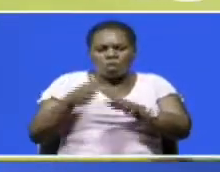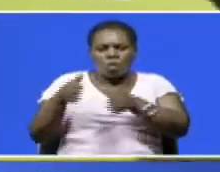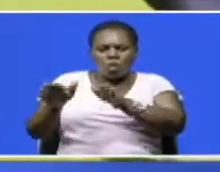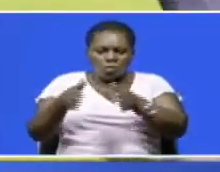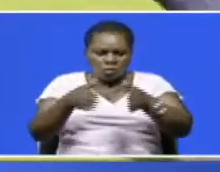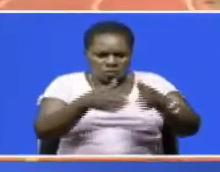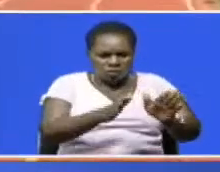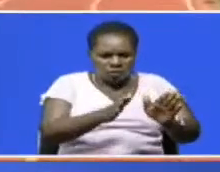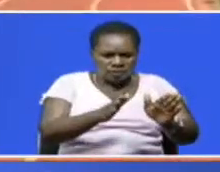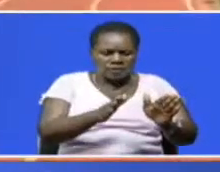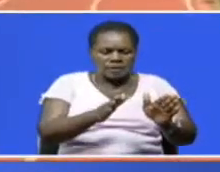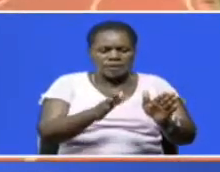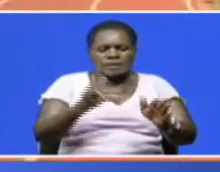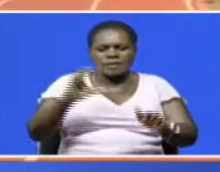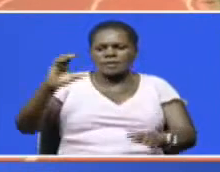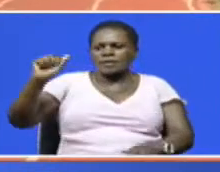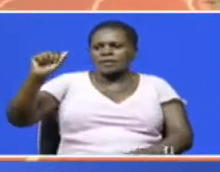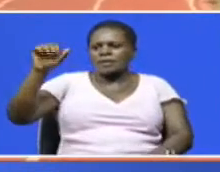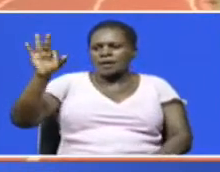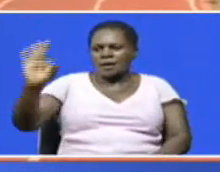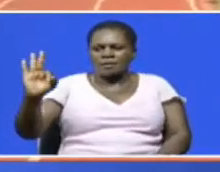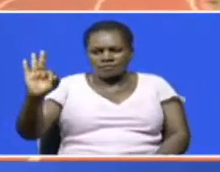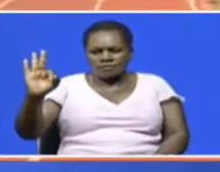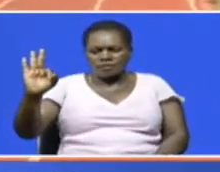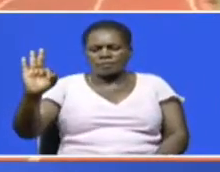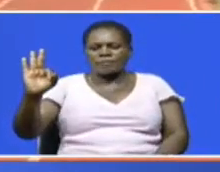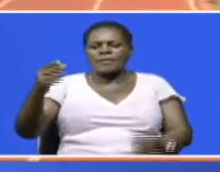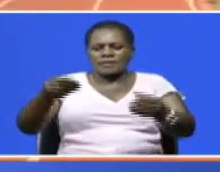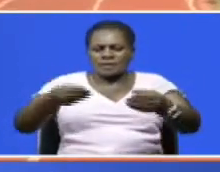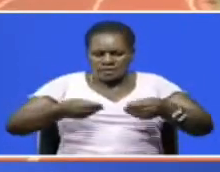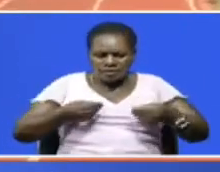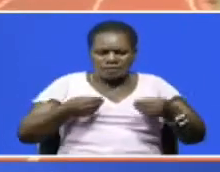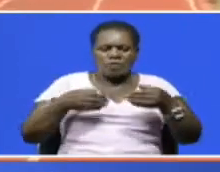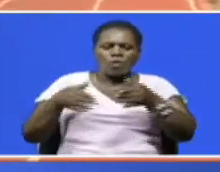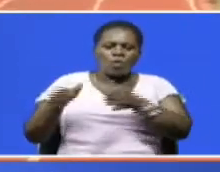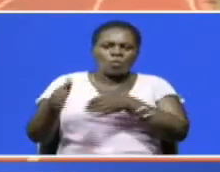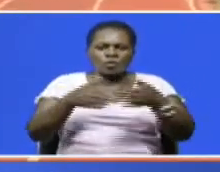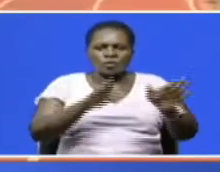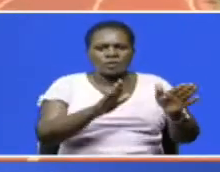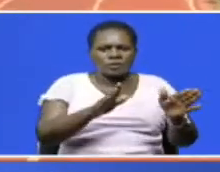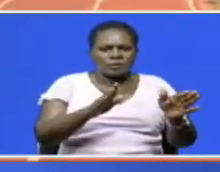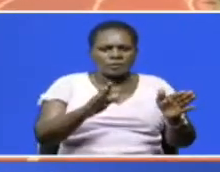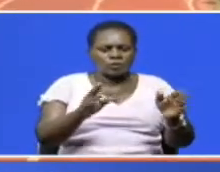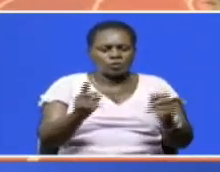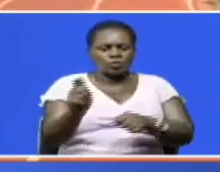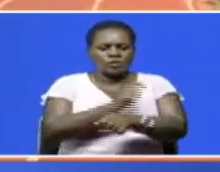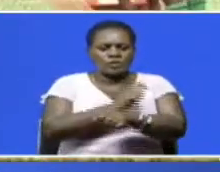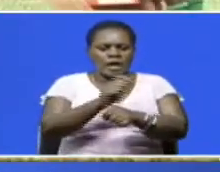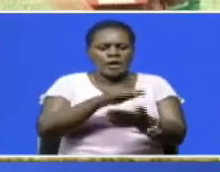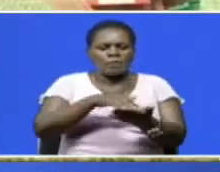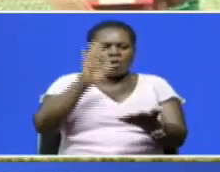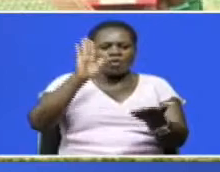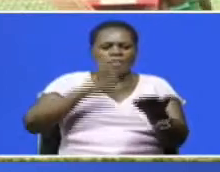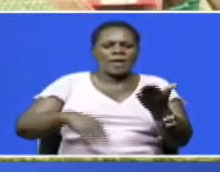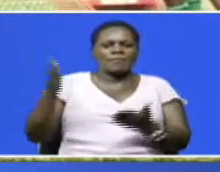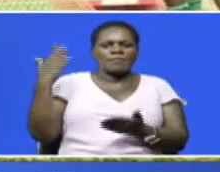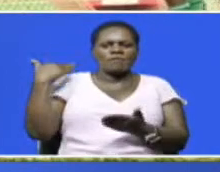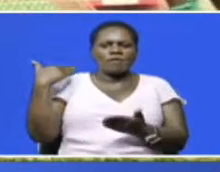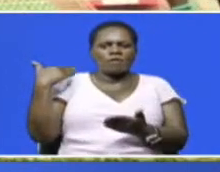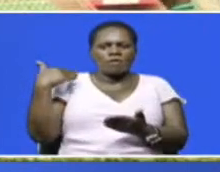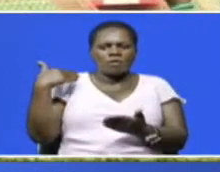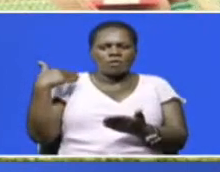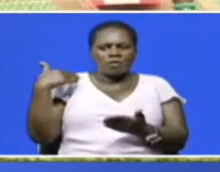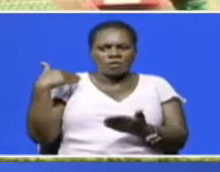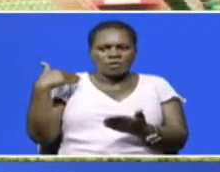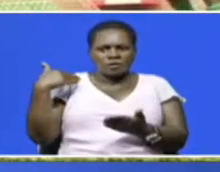also if we are going to CAF. Then, of course, it will give us that opportunity also to prepare more than when we